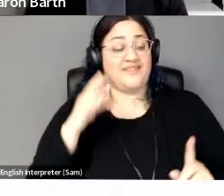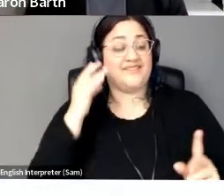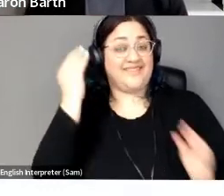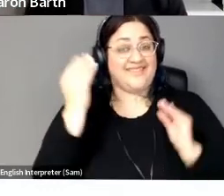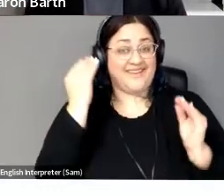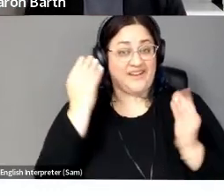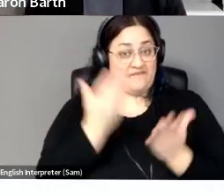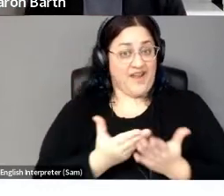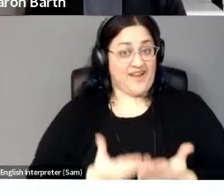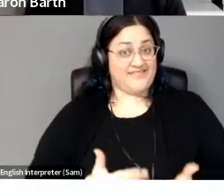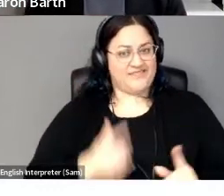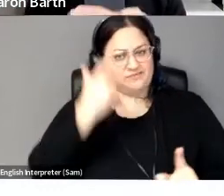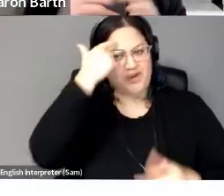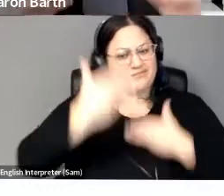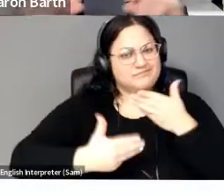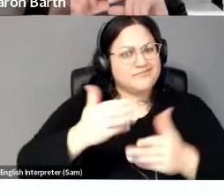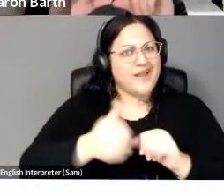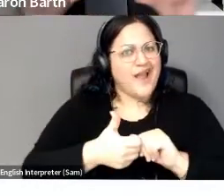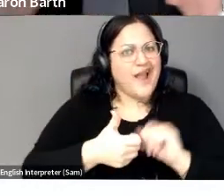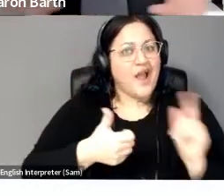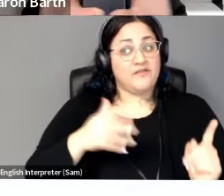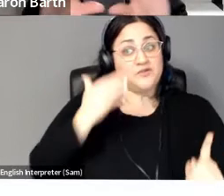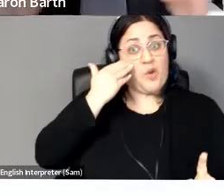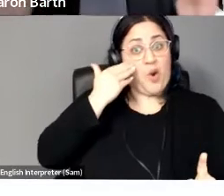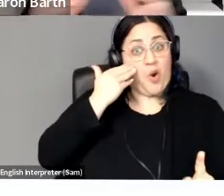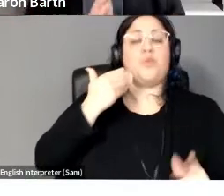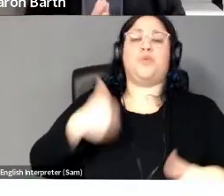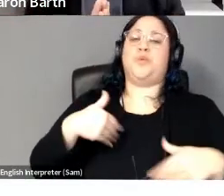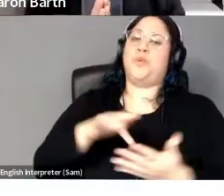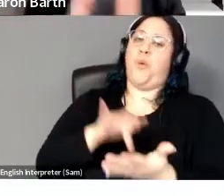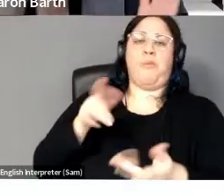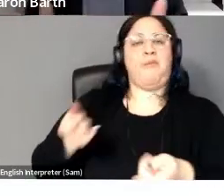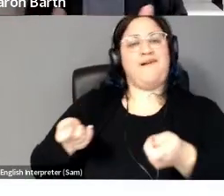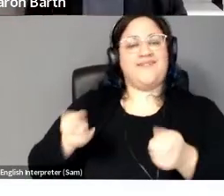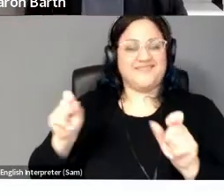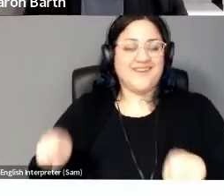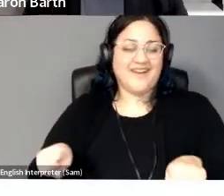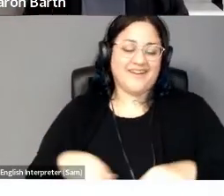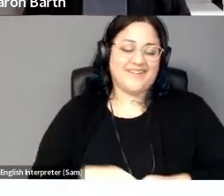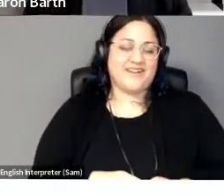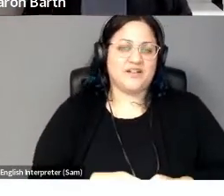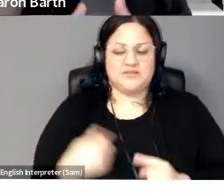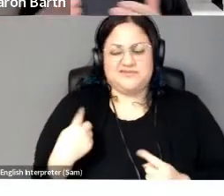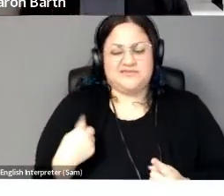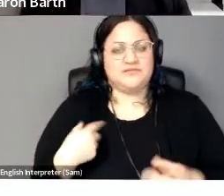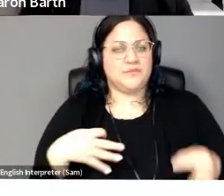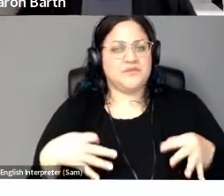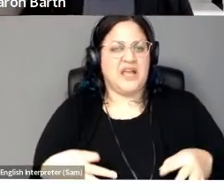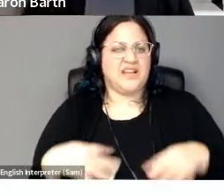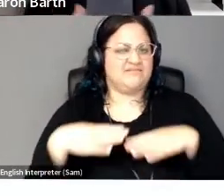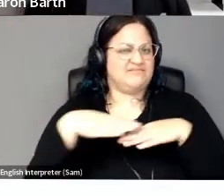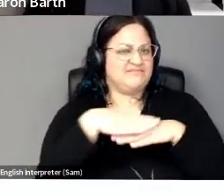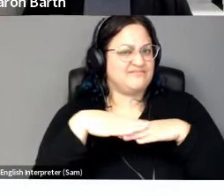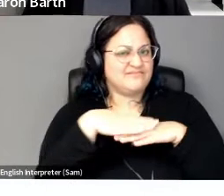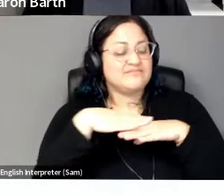right, about the way our brains work, even in this like really, really cursory explanation, you're not going to